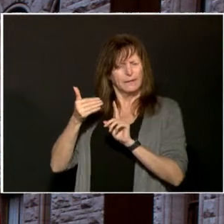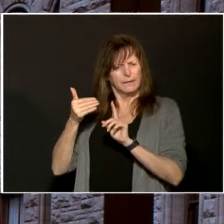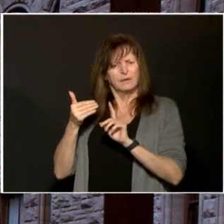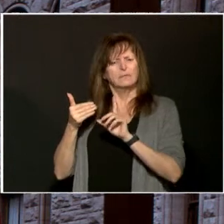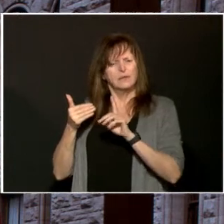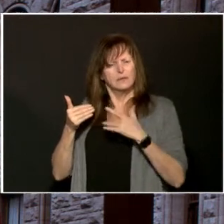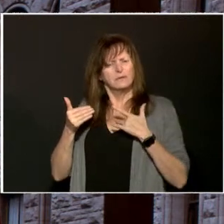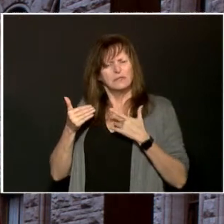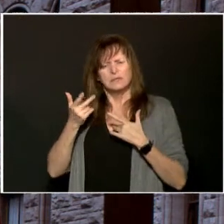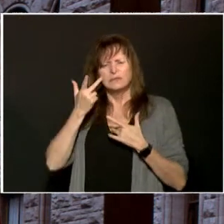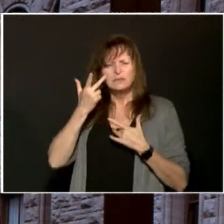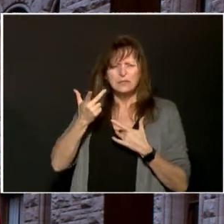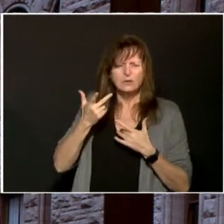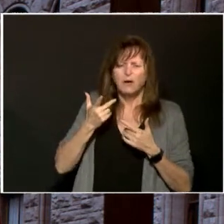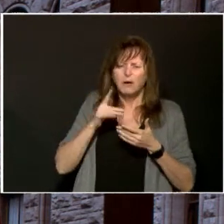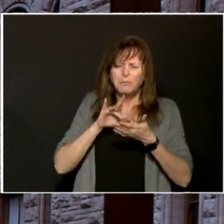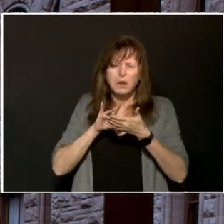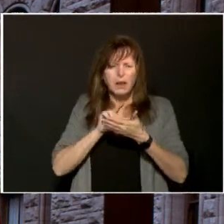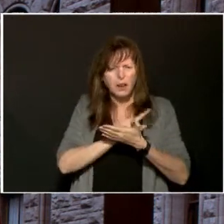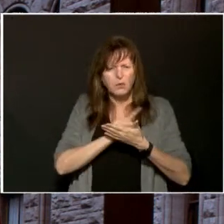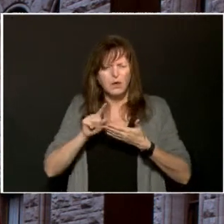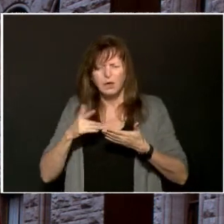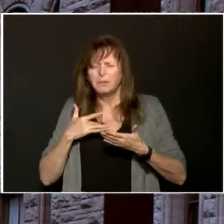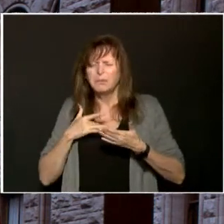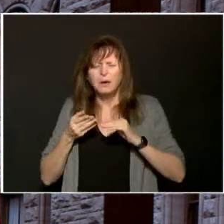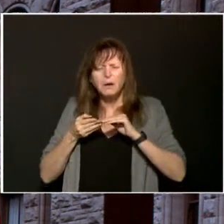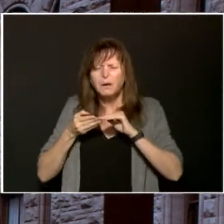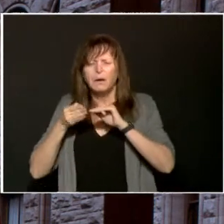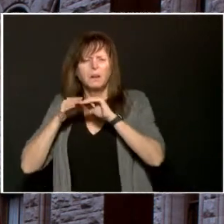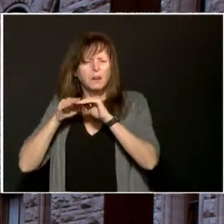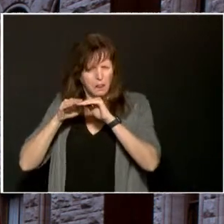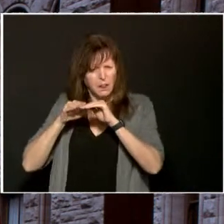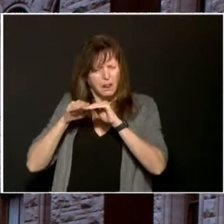rise midweek, so this is not entirely unexpected.